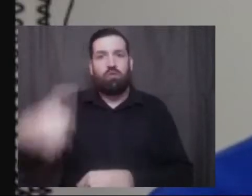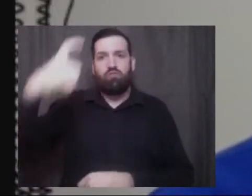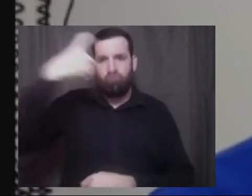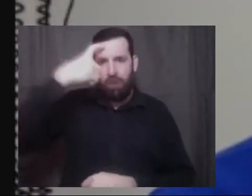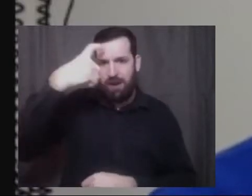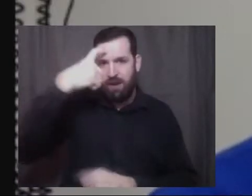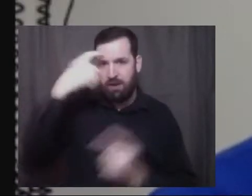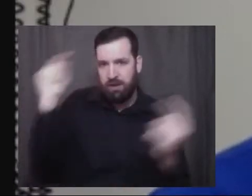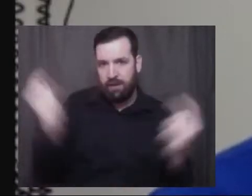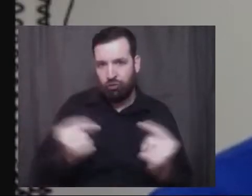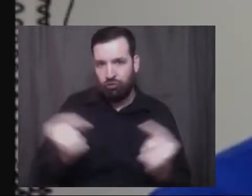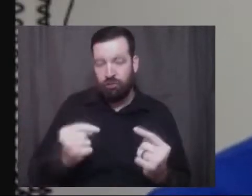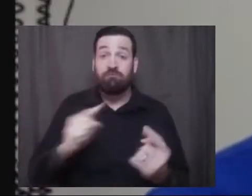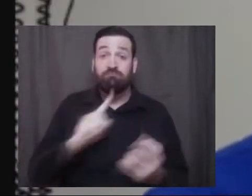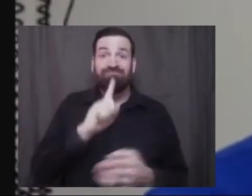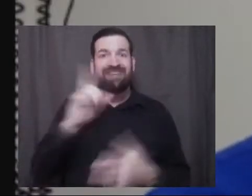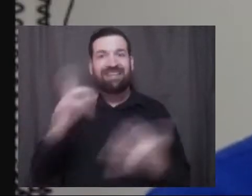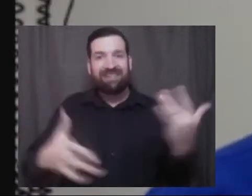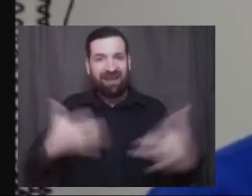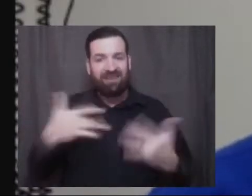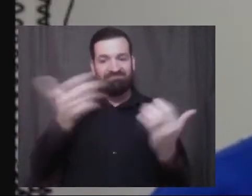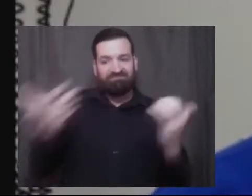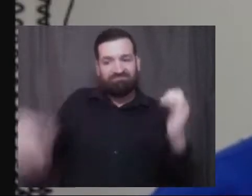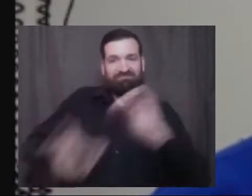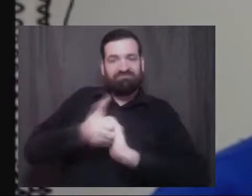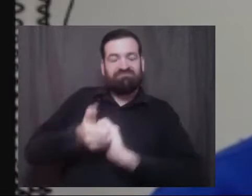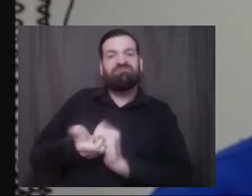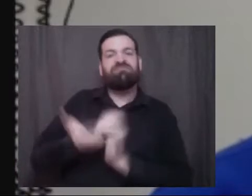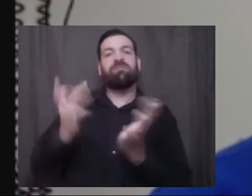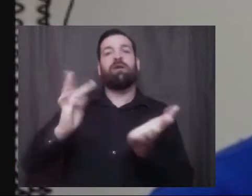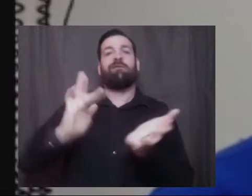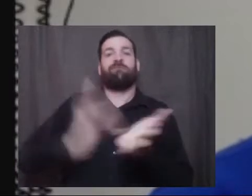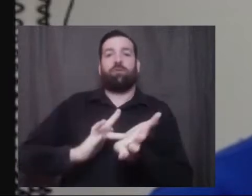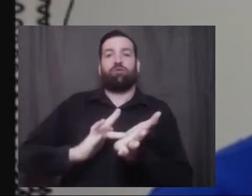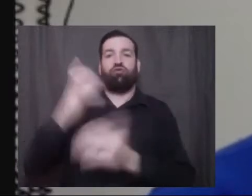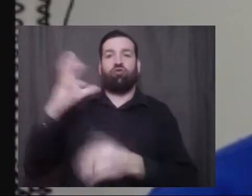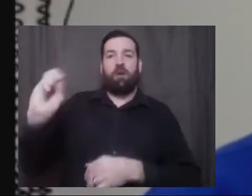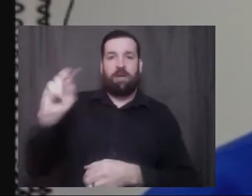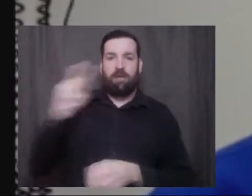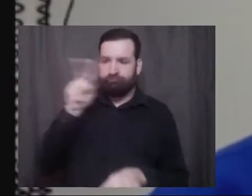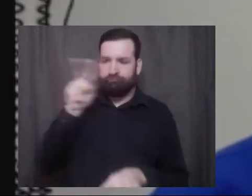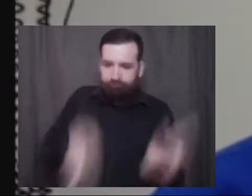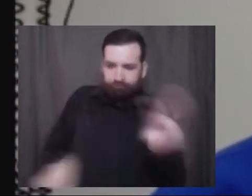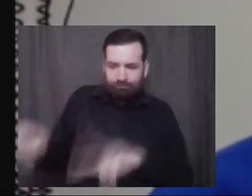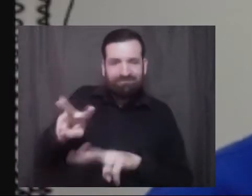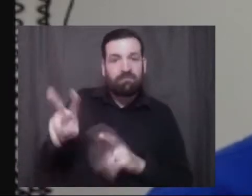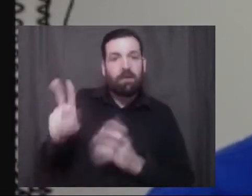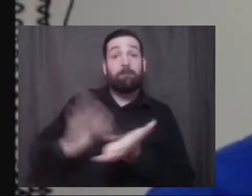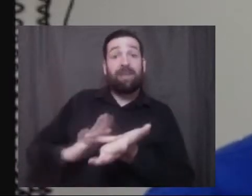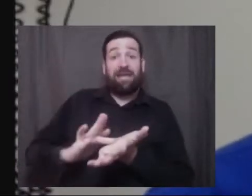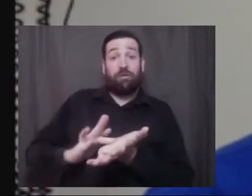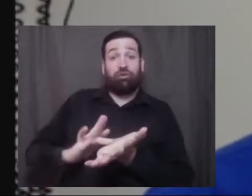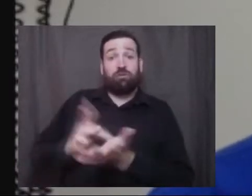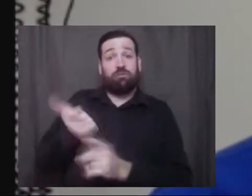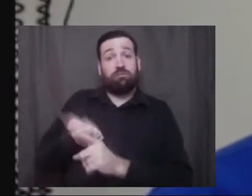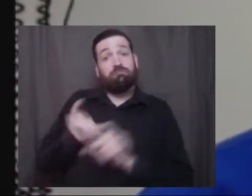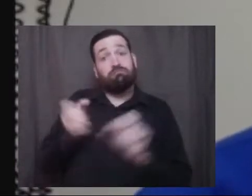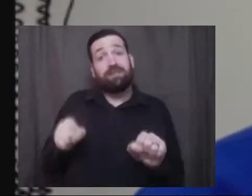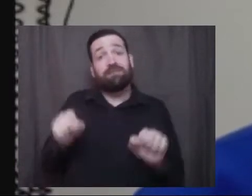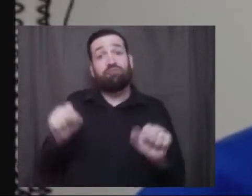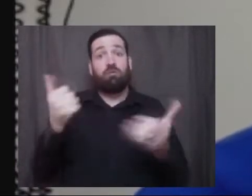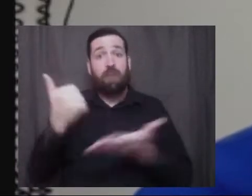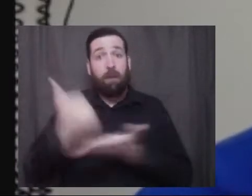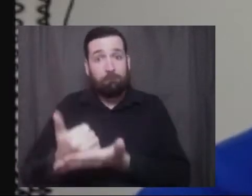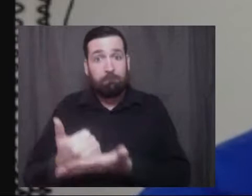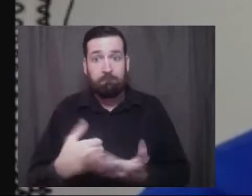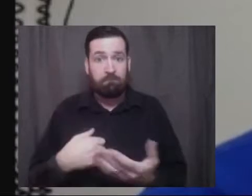be partnering with a pharmaceutical company looking at a potential medication that may help. Obviously, we don't